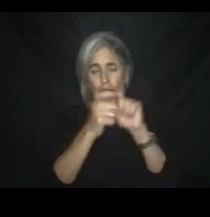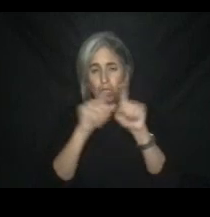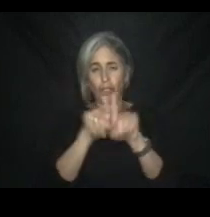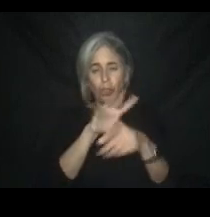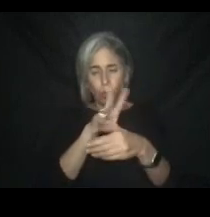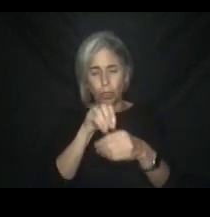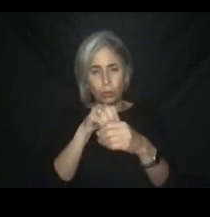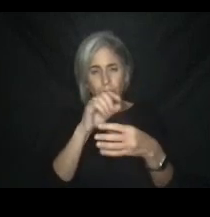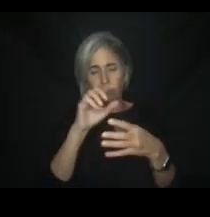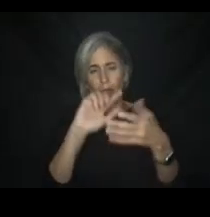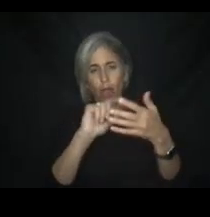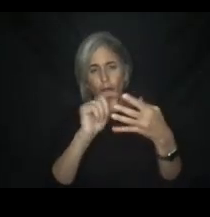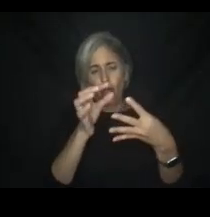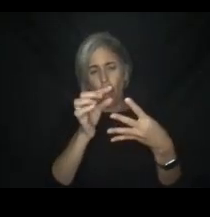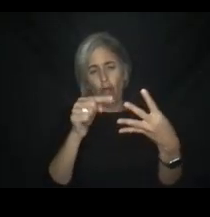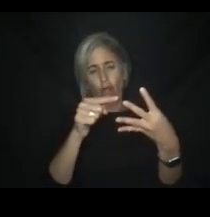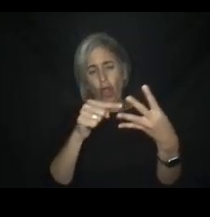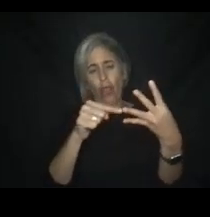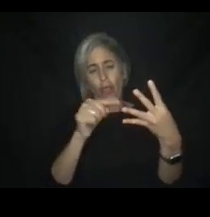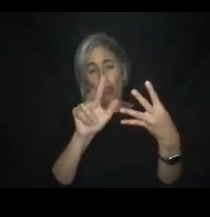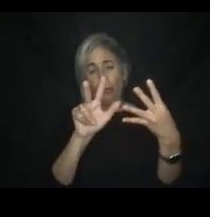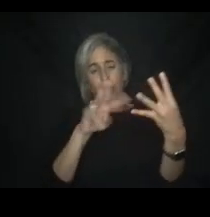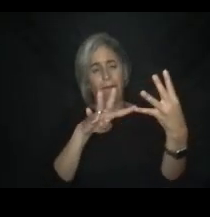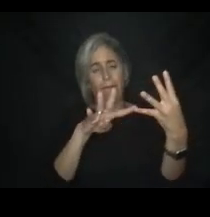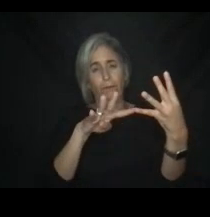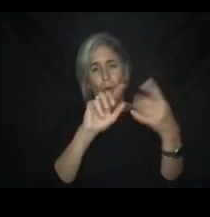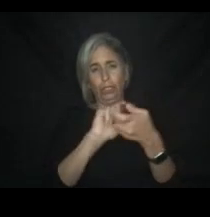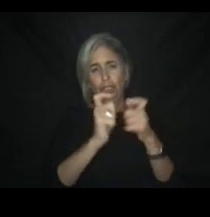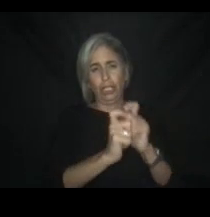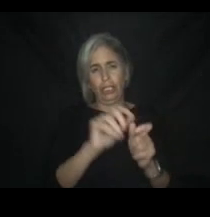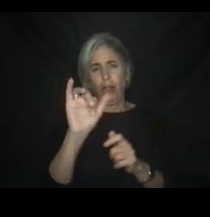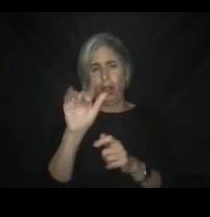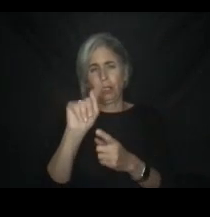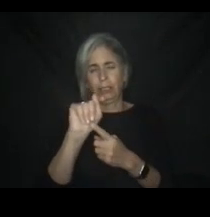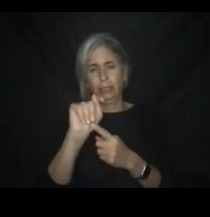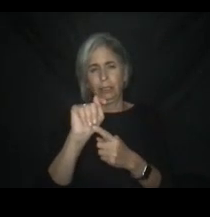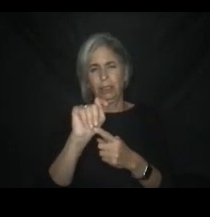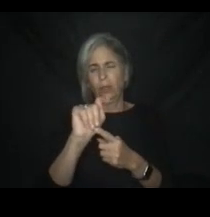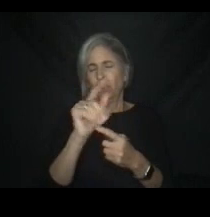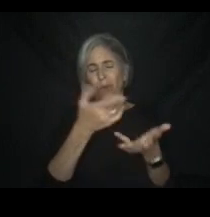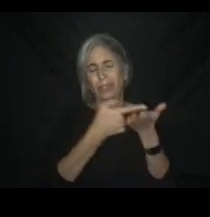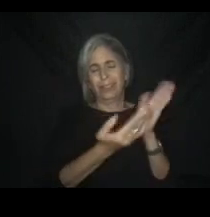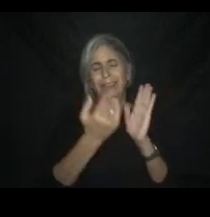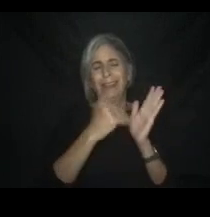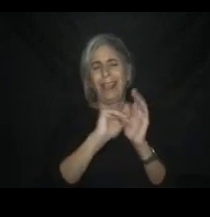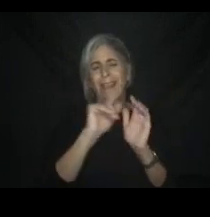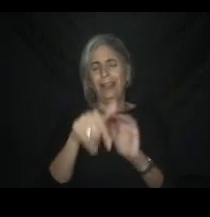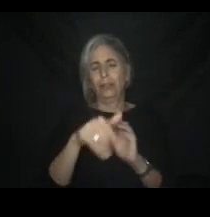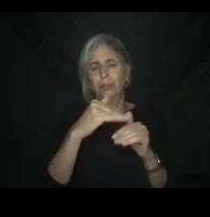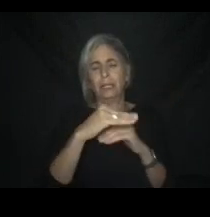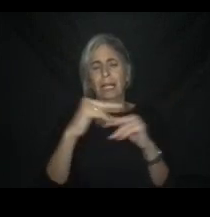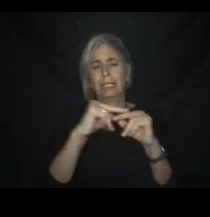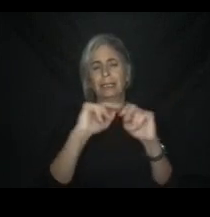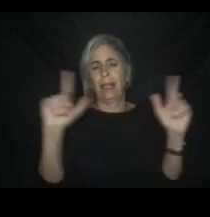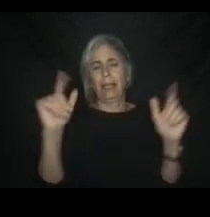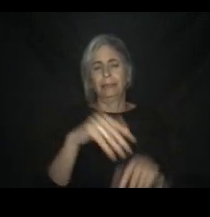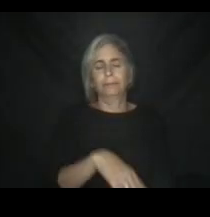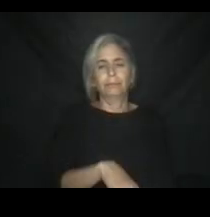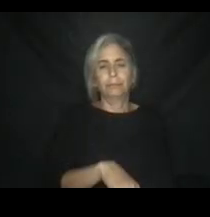in alternatives 3 and 4, so just a note so that we don't have to cover this again on those alternatives. Next slide, please. Thank you.